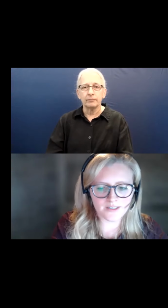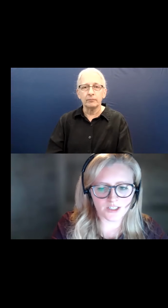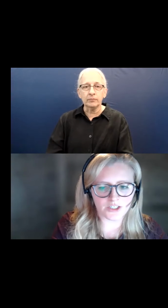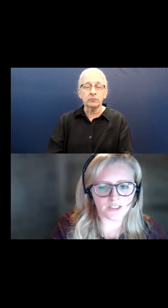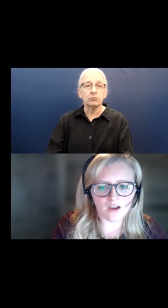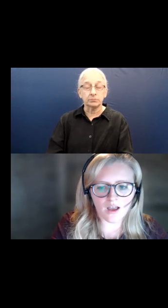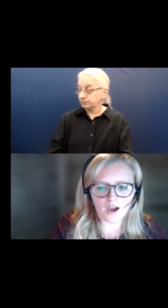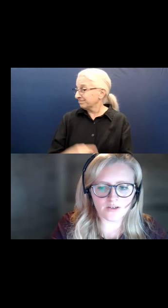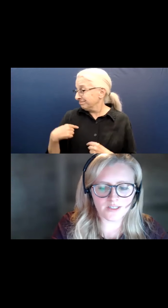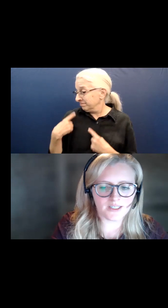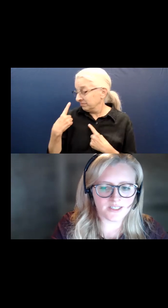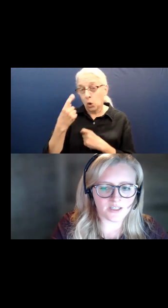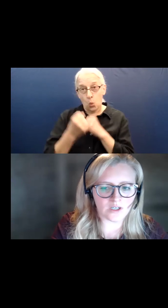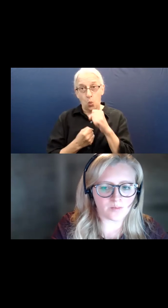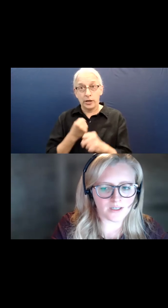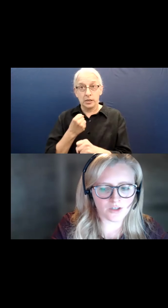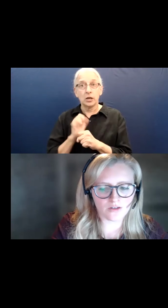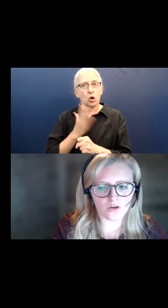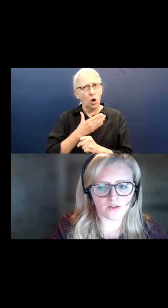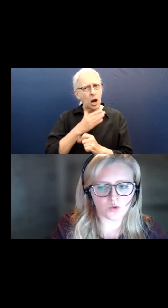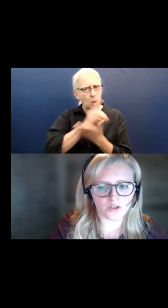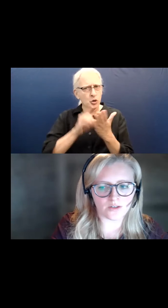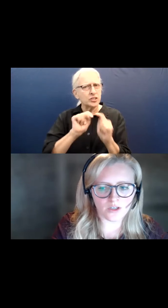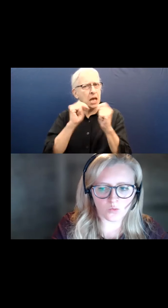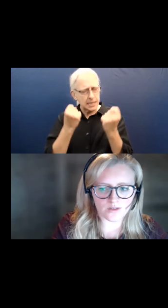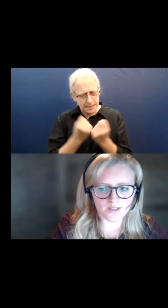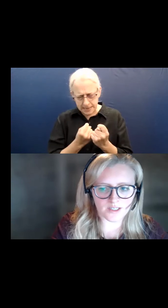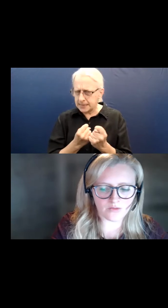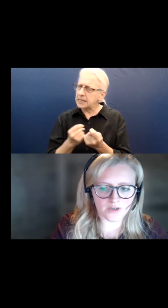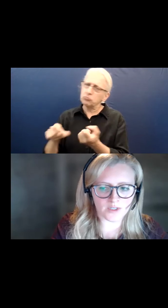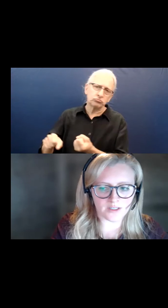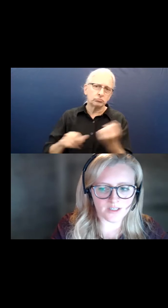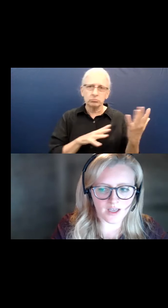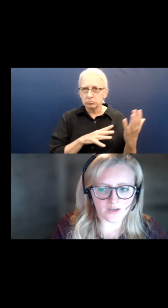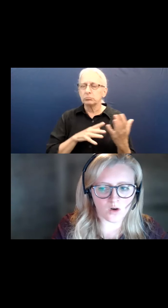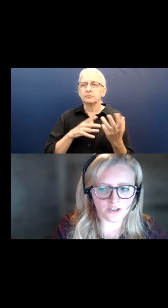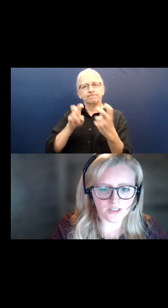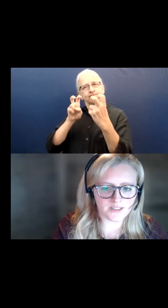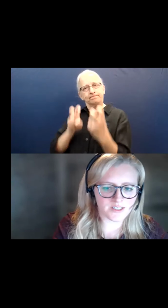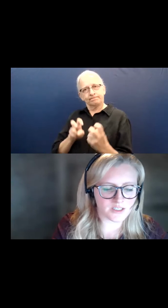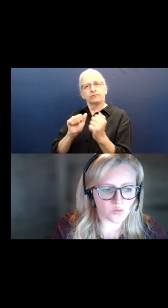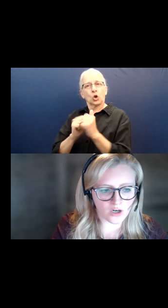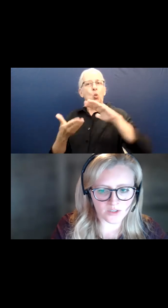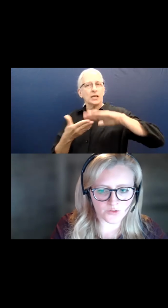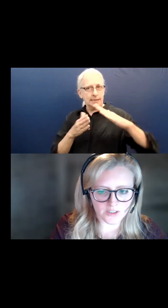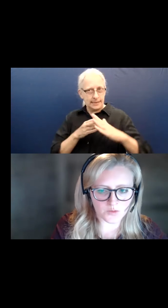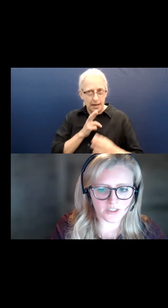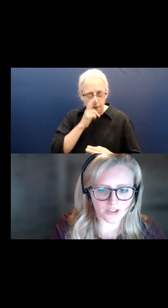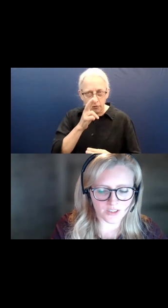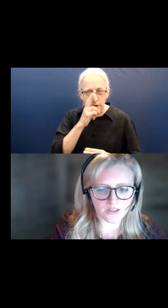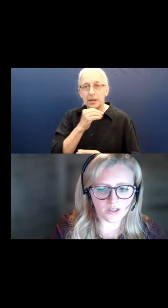Over the past year, our design team went back to the drawing board with the City of Redmond and Washington State Department